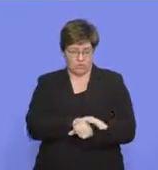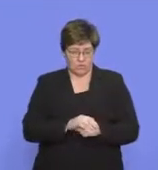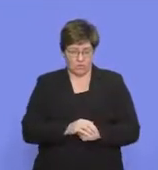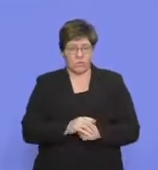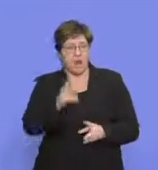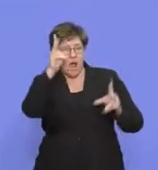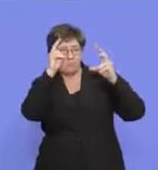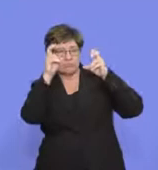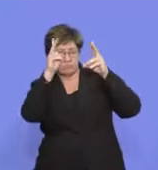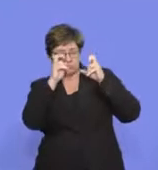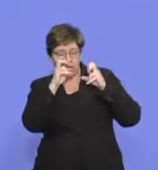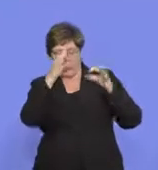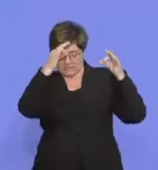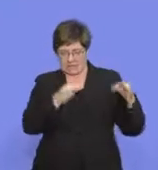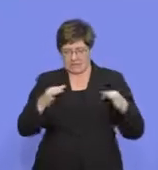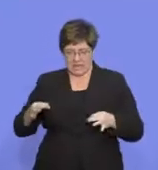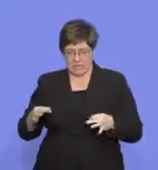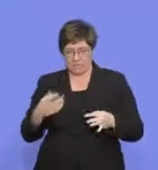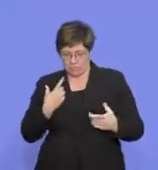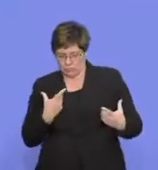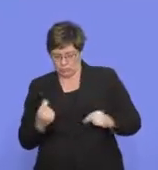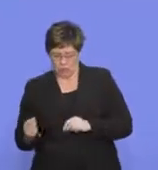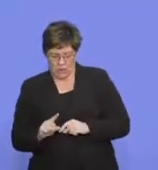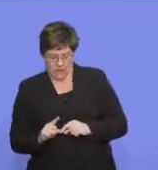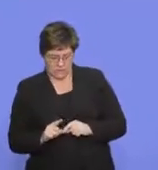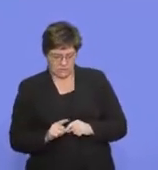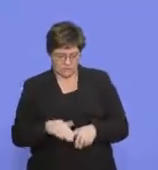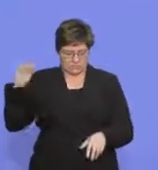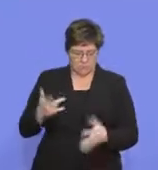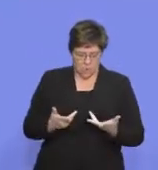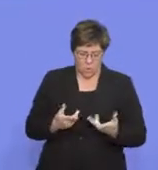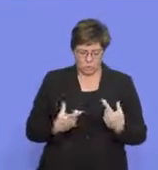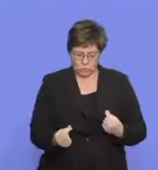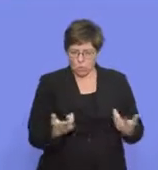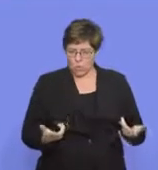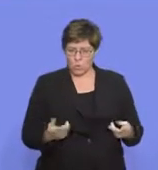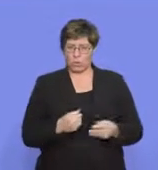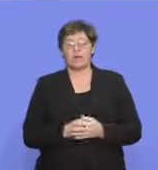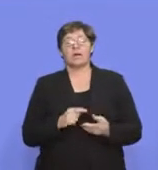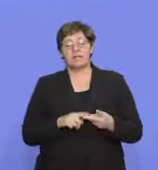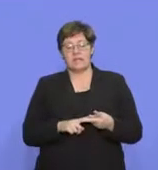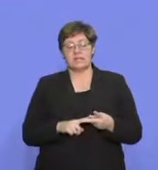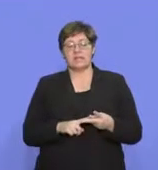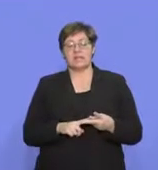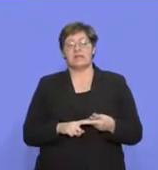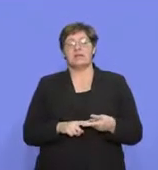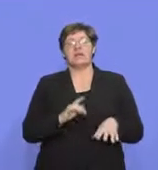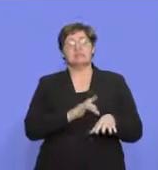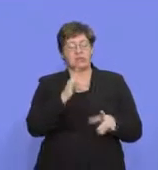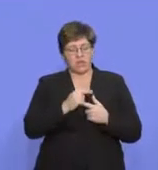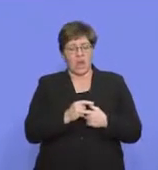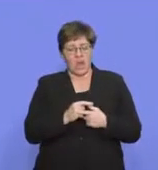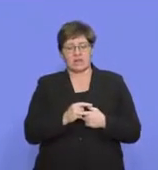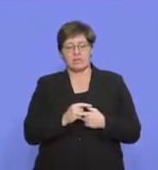and makes the decisions on how it's going to react to it. Then it carries sensory and motor information to and from the central nervous